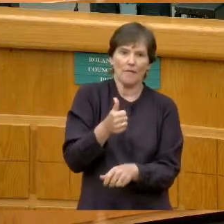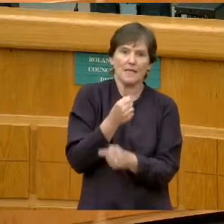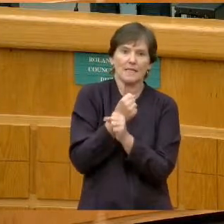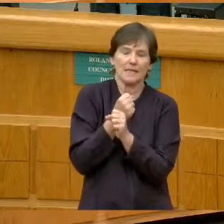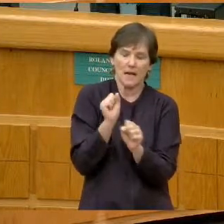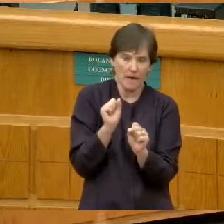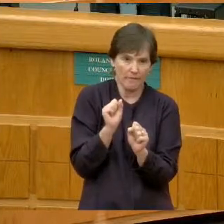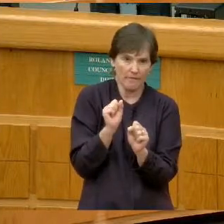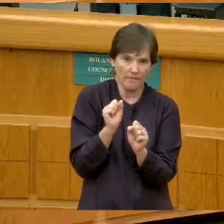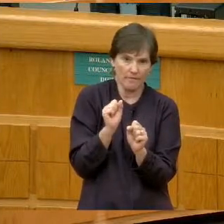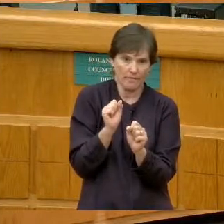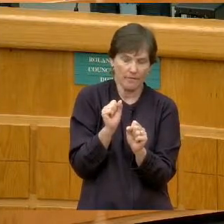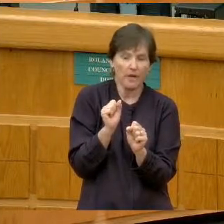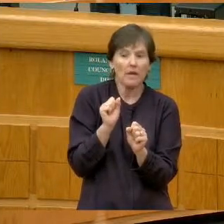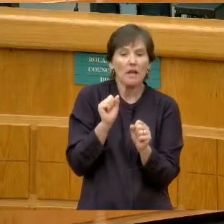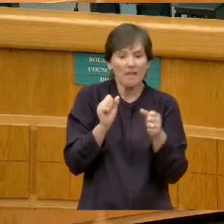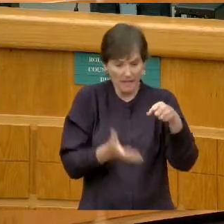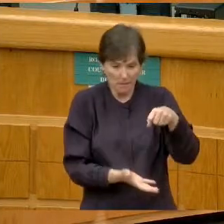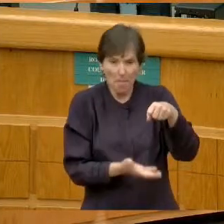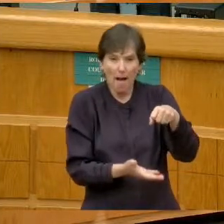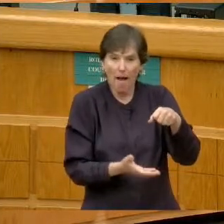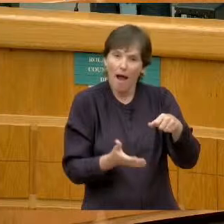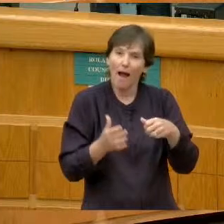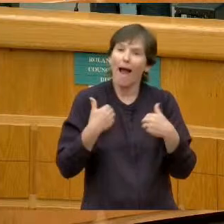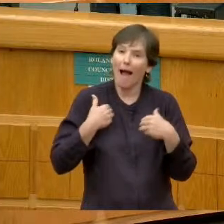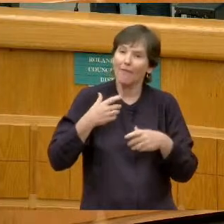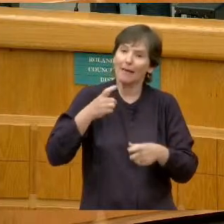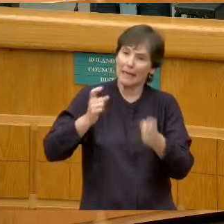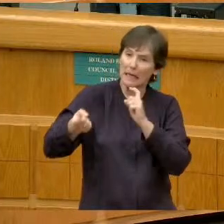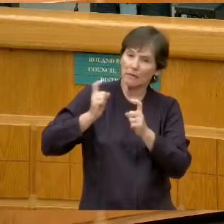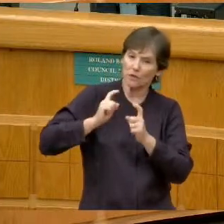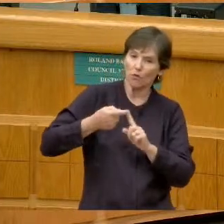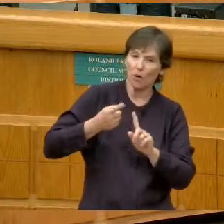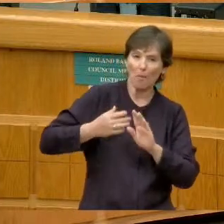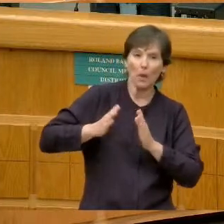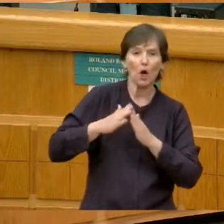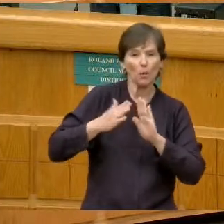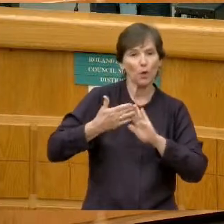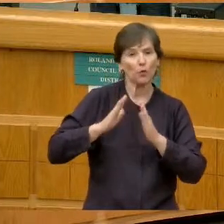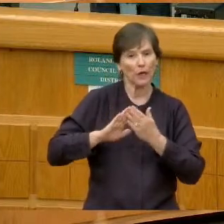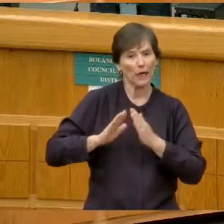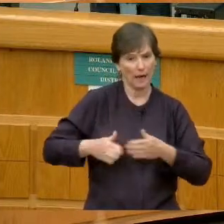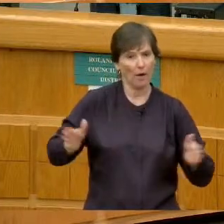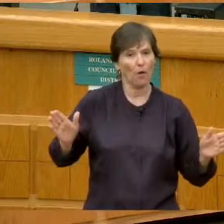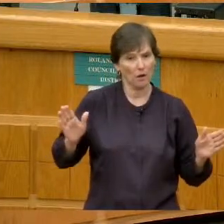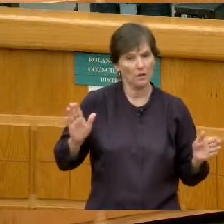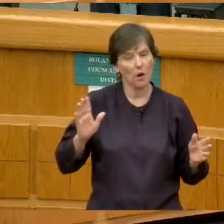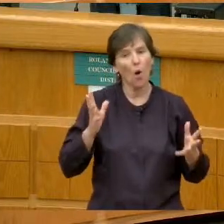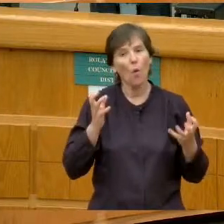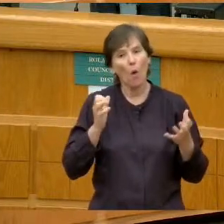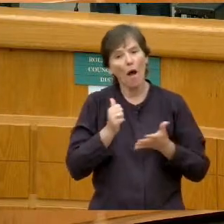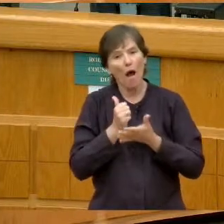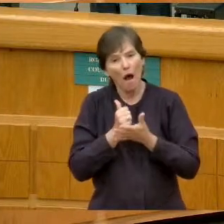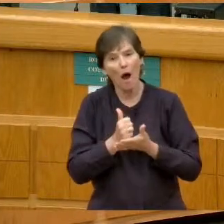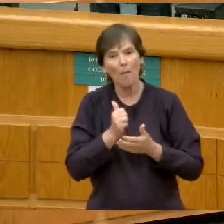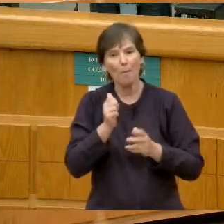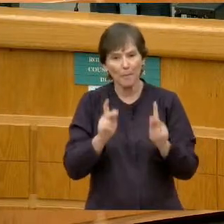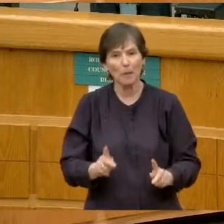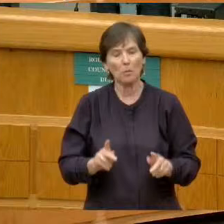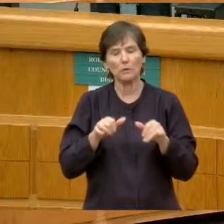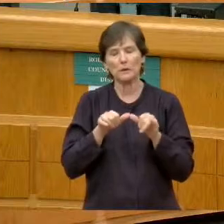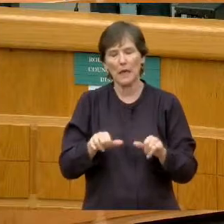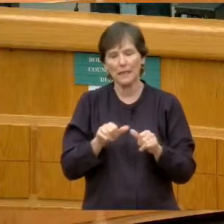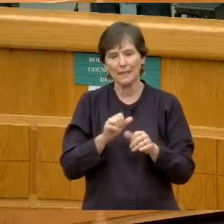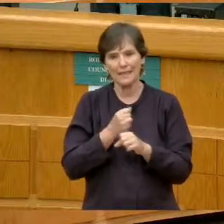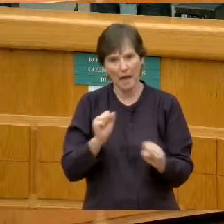the gifts that have come from the community want to keep you safe, and so this is one way we're trying to provide that for you. And so at each one of these 4